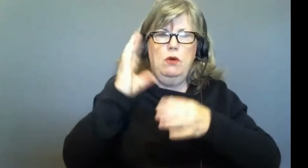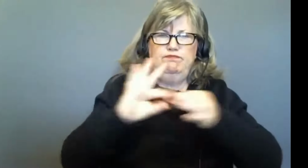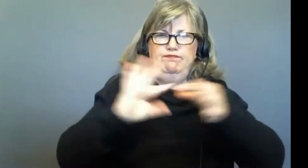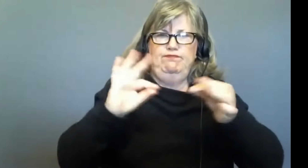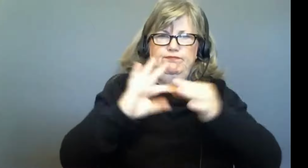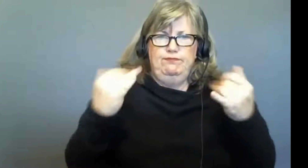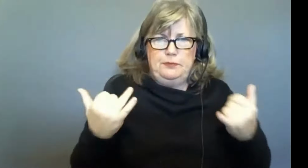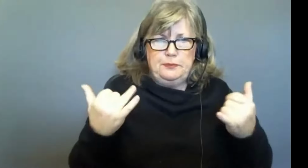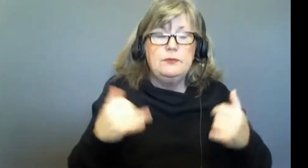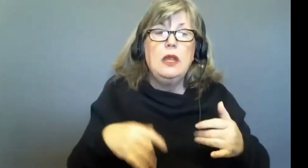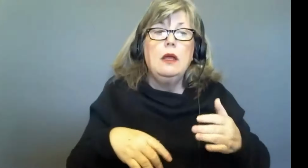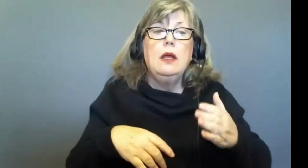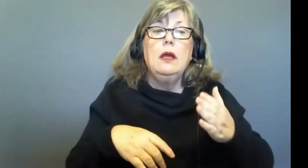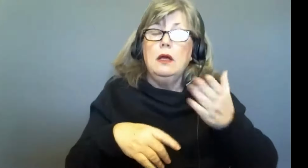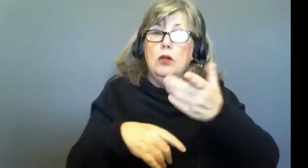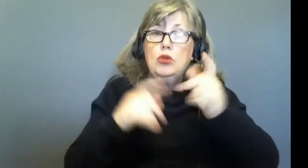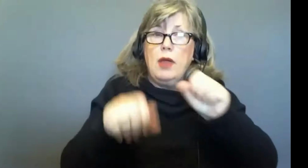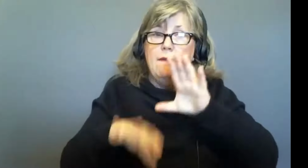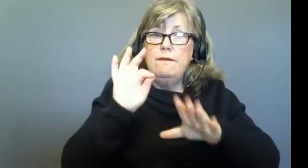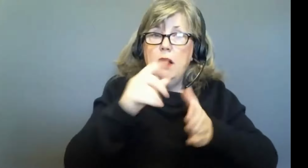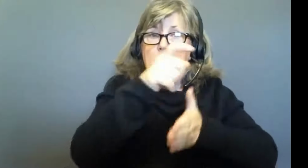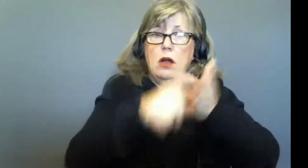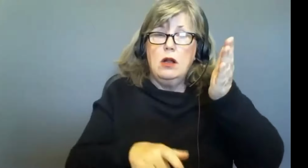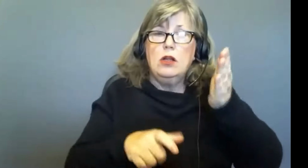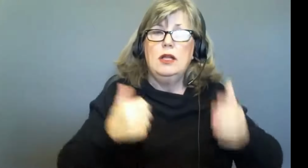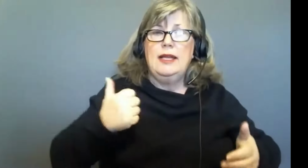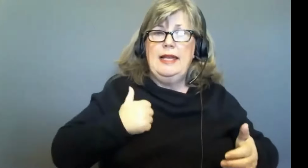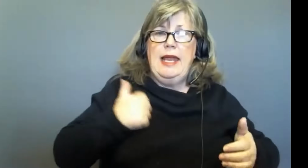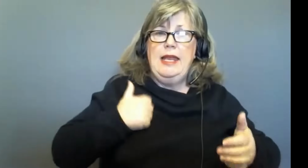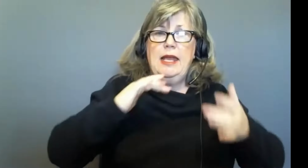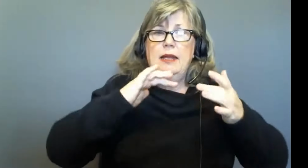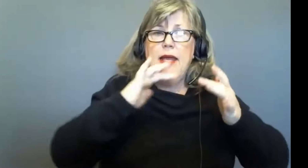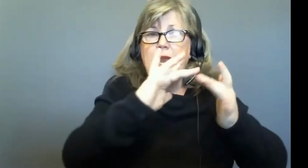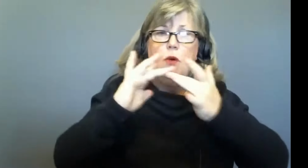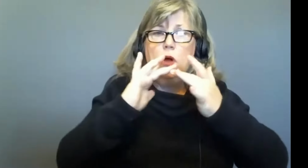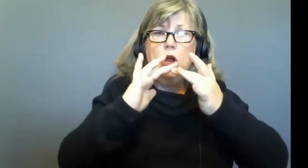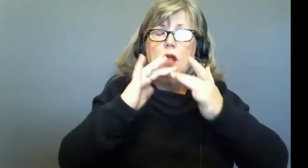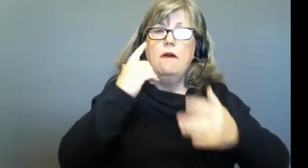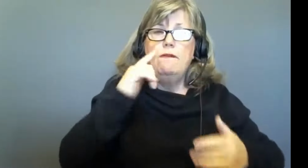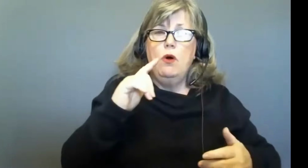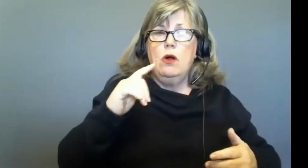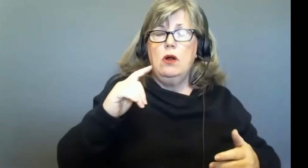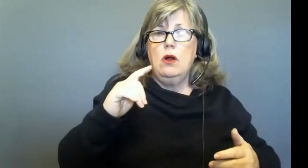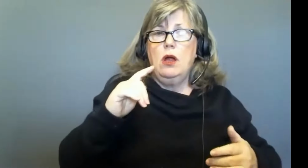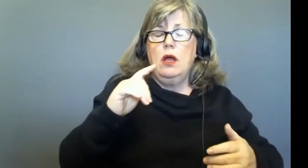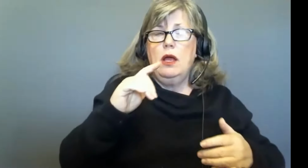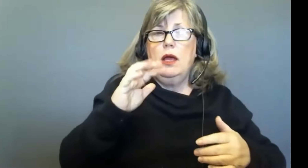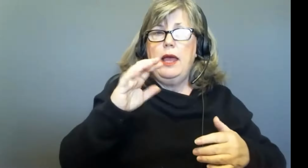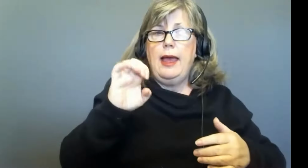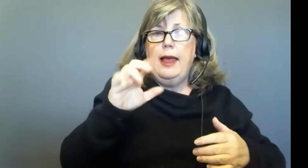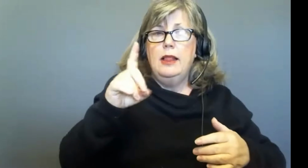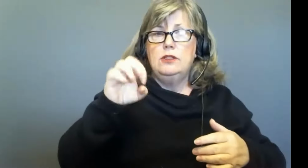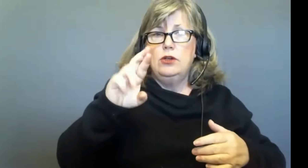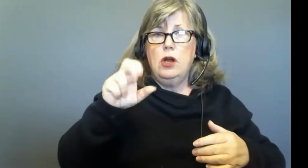is available freely on the Canadian Network for Prevention of Elder Abuse website. It's also on my research chair